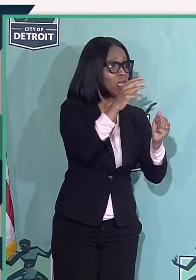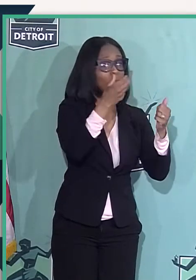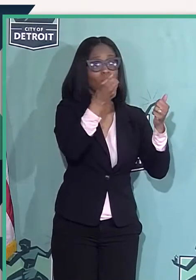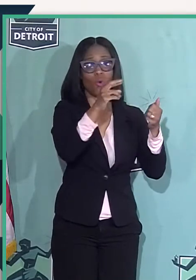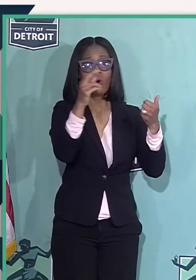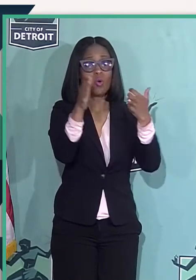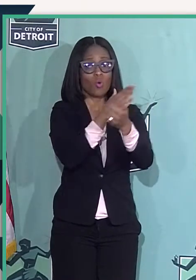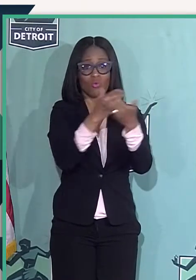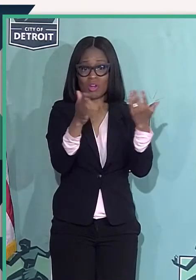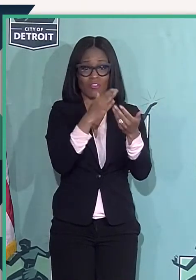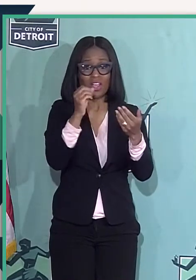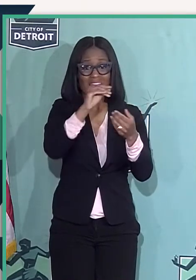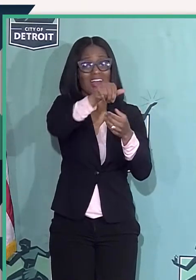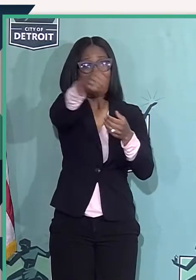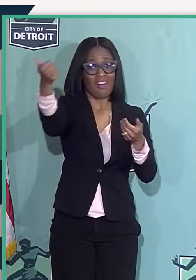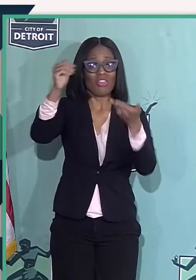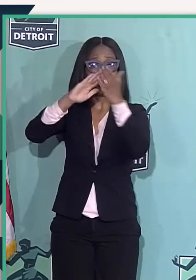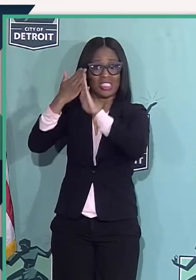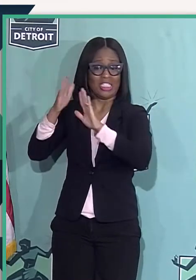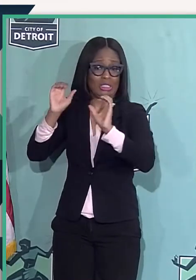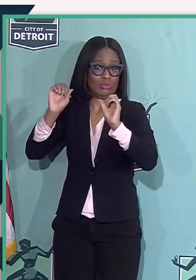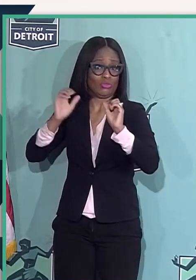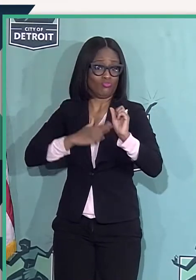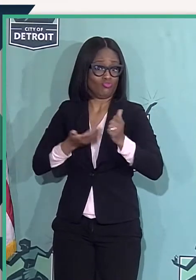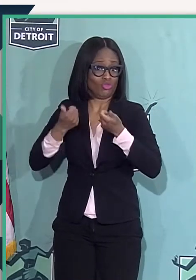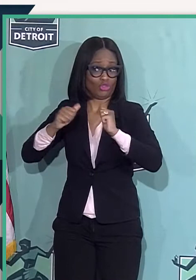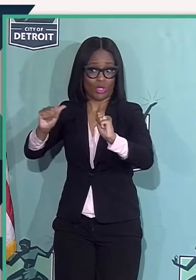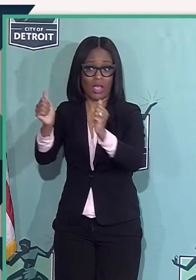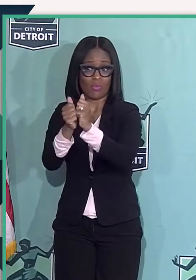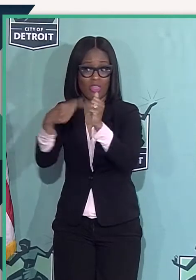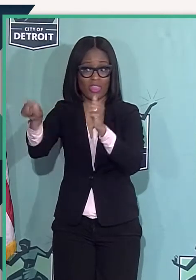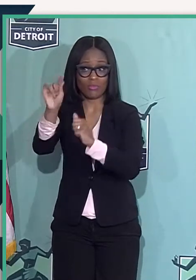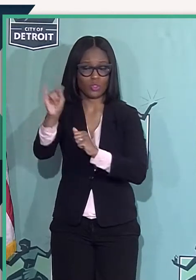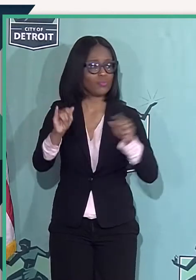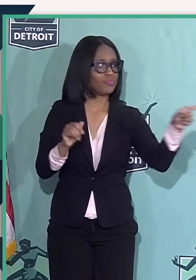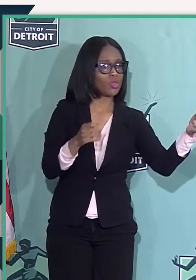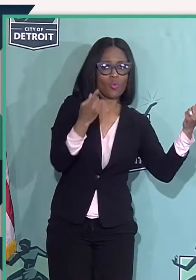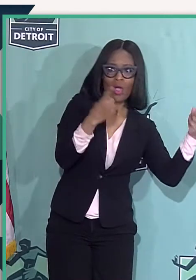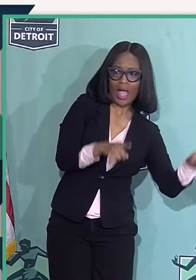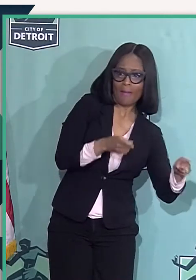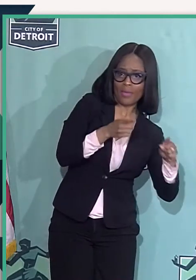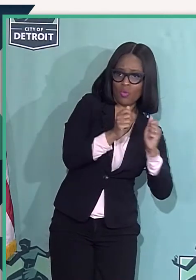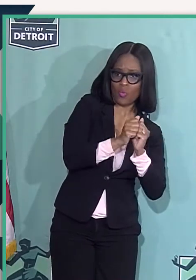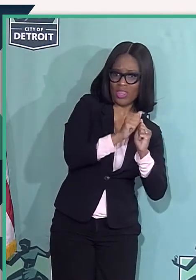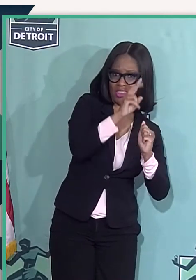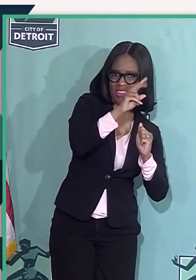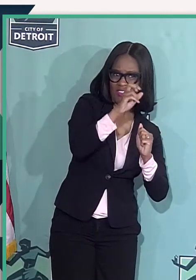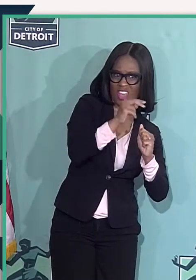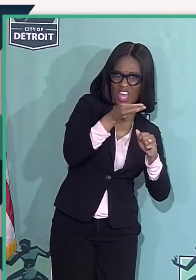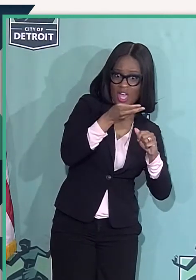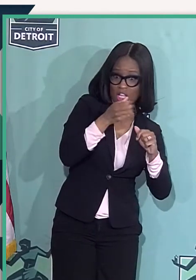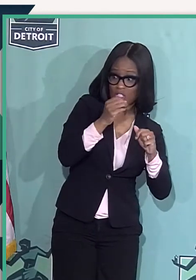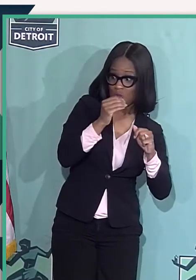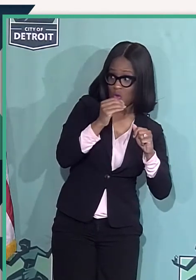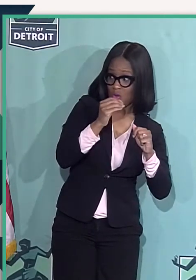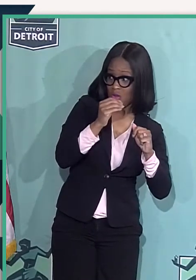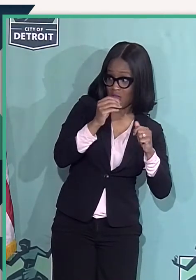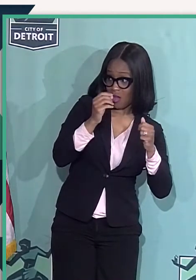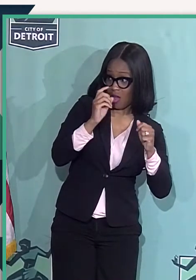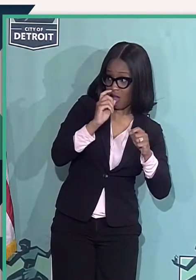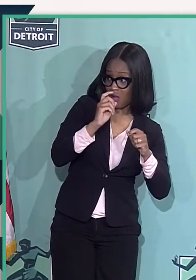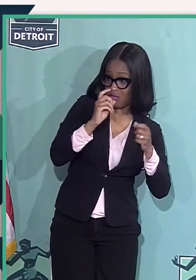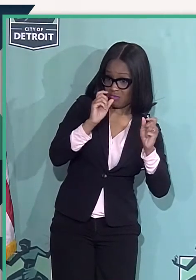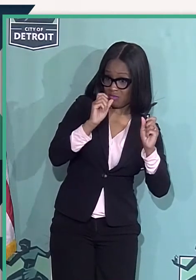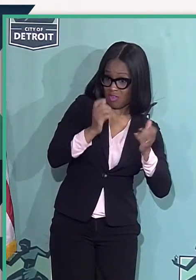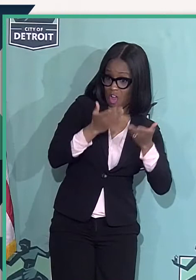various municipalities around this country, the better. And what happens to these vans after this? Will they be offered to the general public, or is there something you have